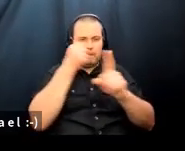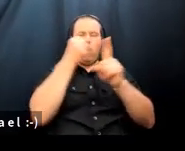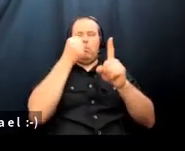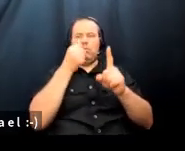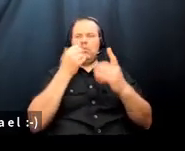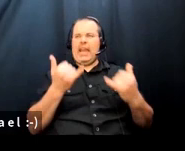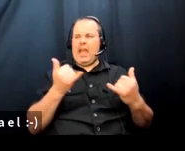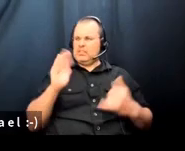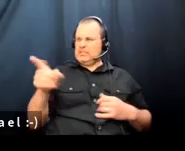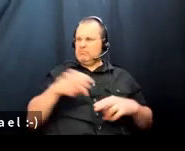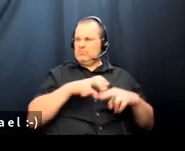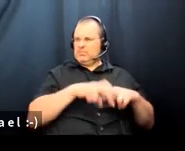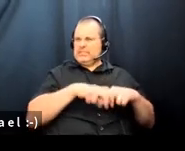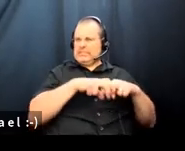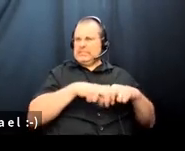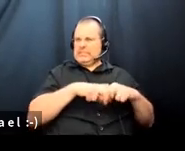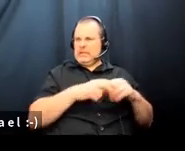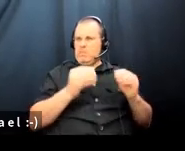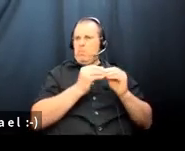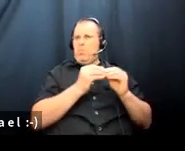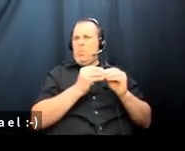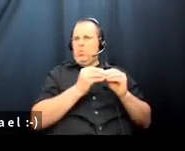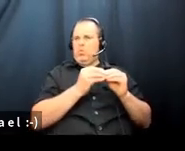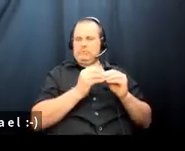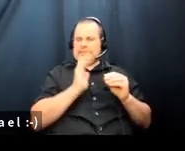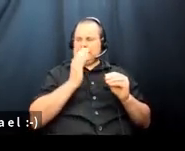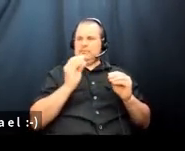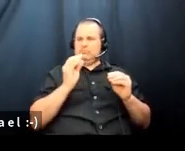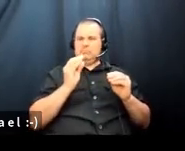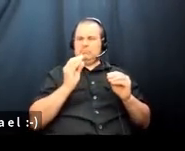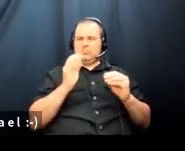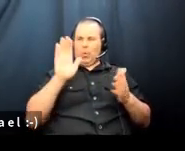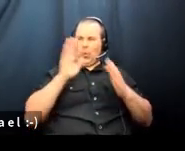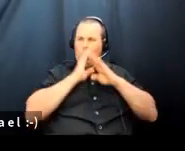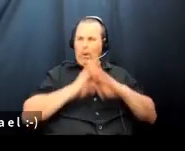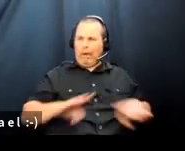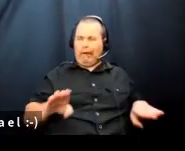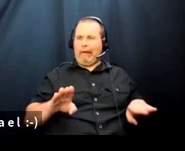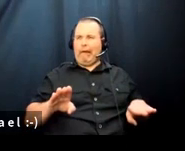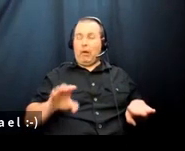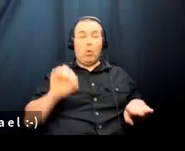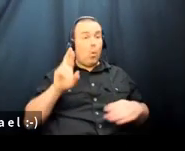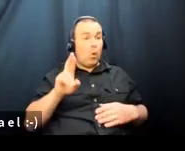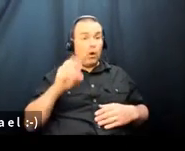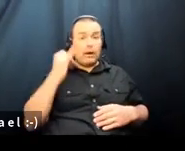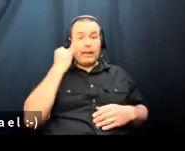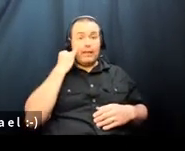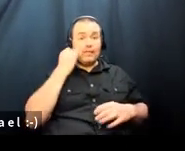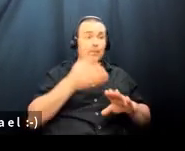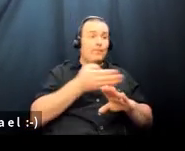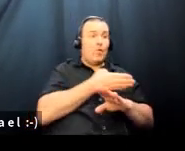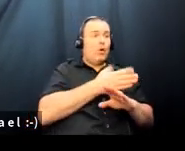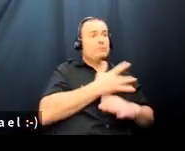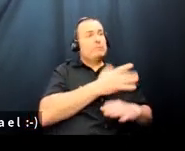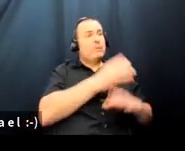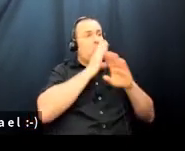sitting more than they were? Are they all of a sudden more quiet than they were? Or alternately, if they were really quiet, are they